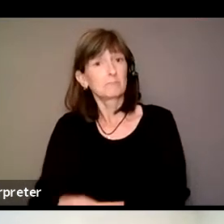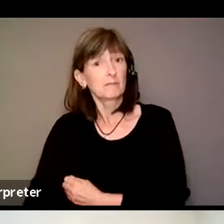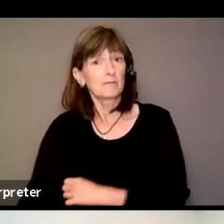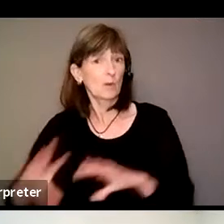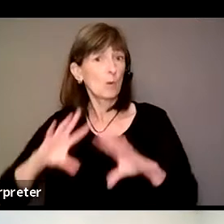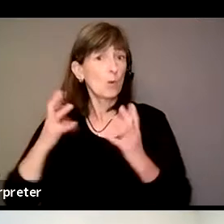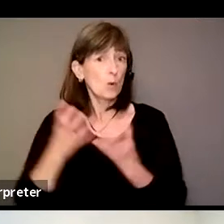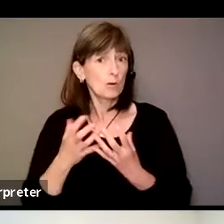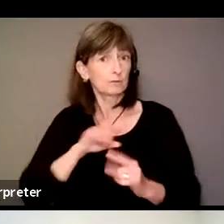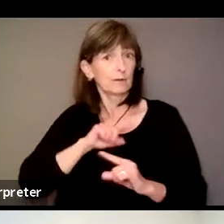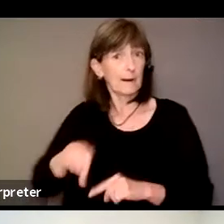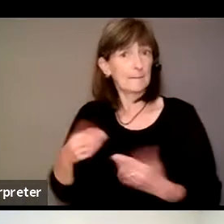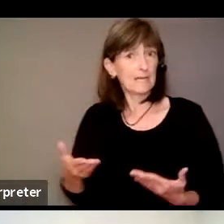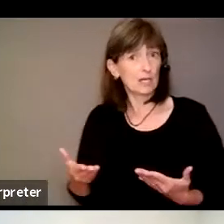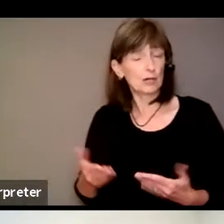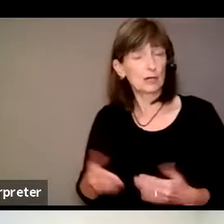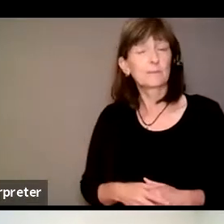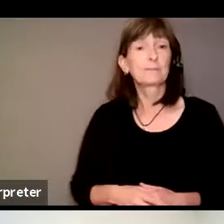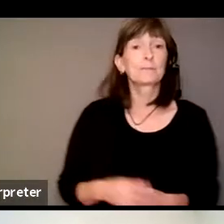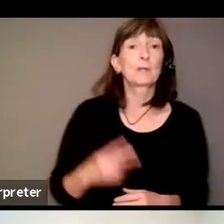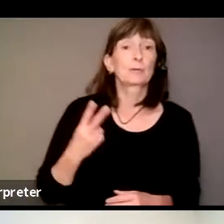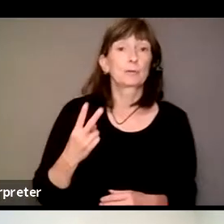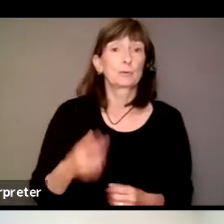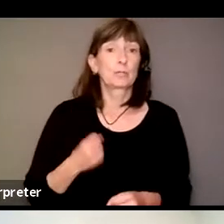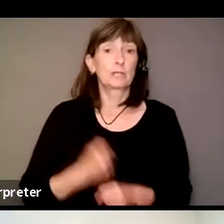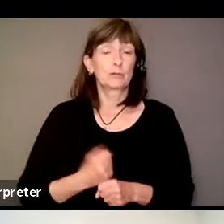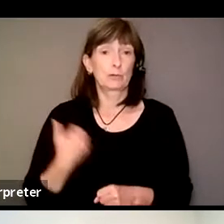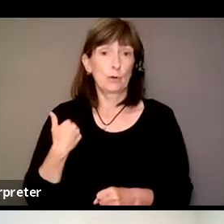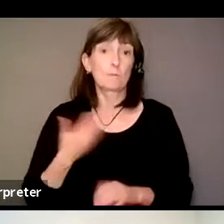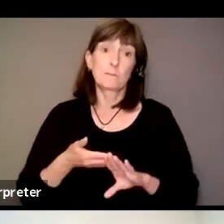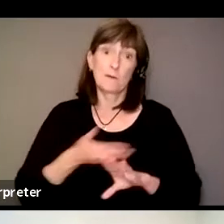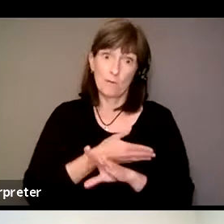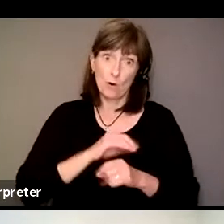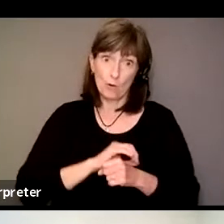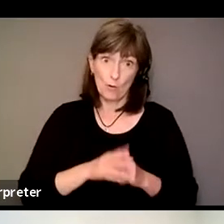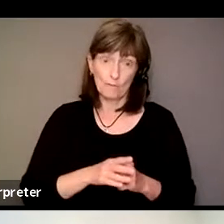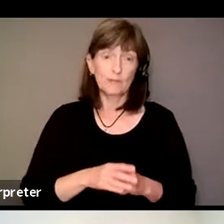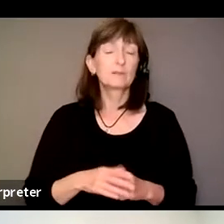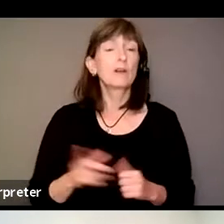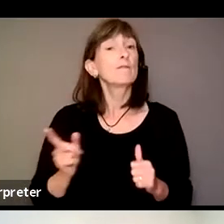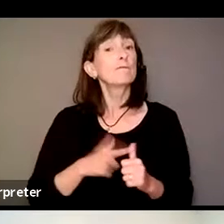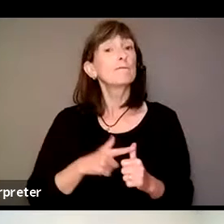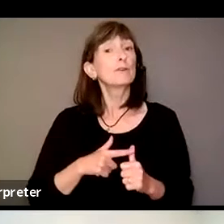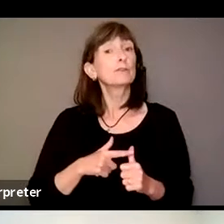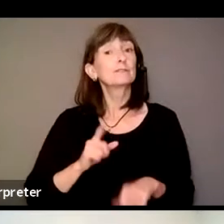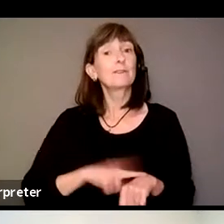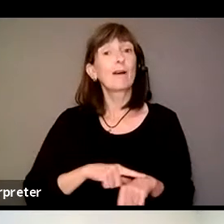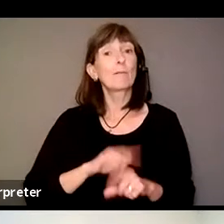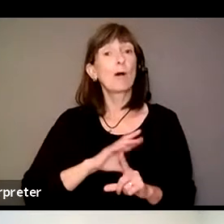world. So what we did 2 years ago prior to COVID, we had our first cultural